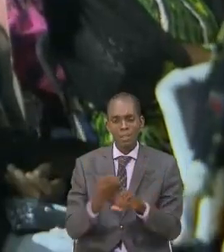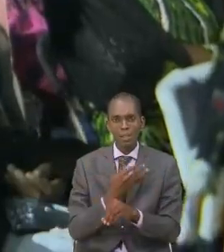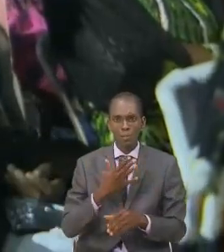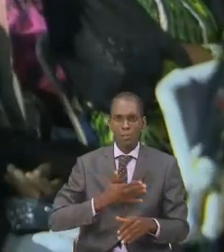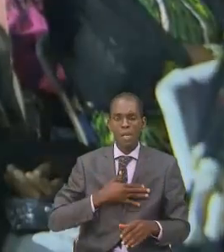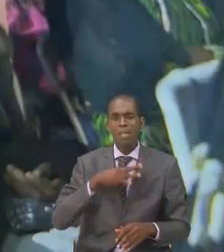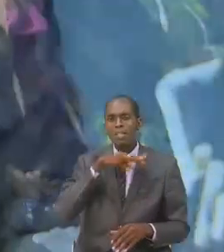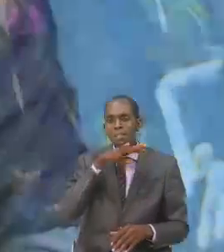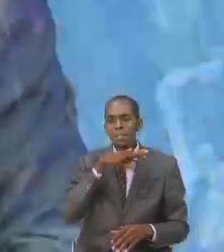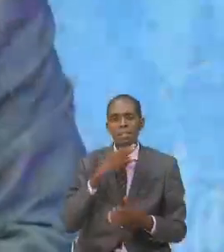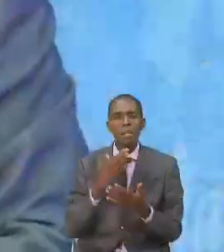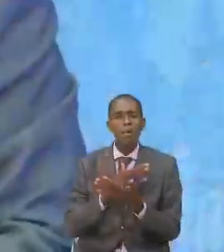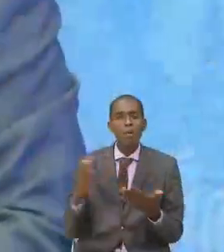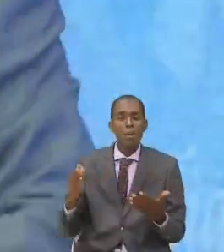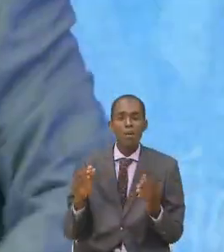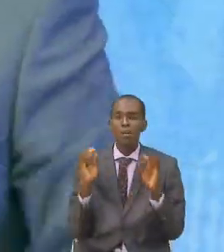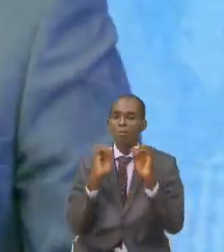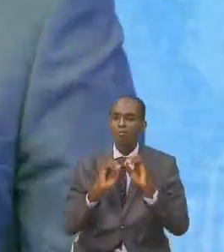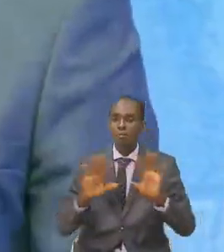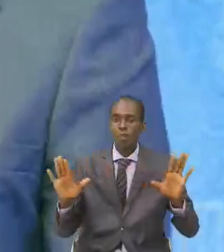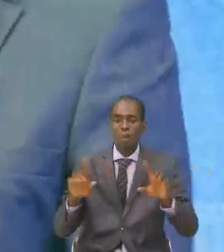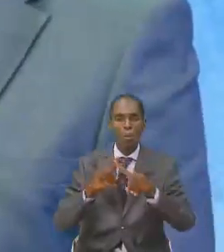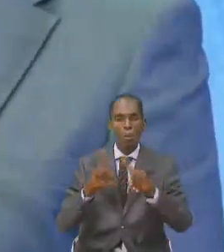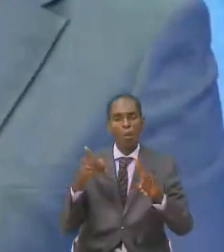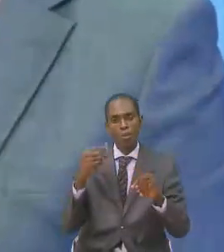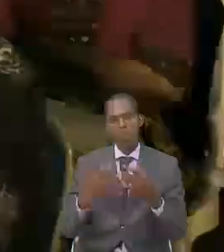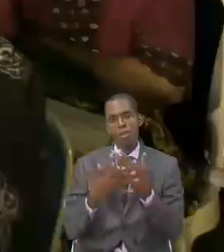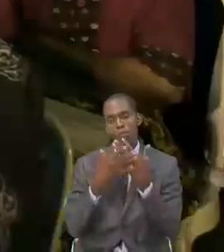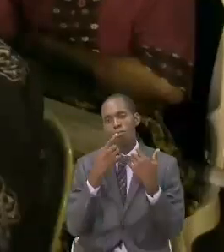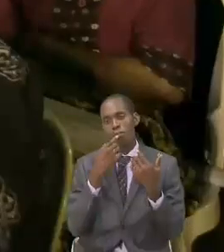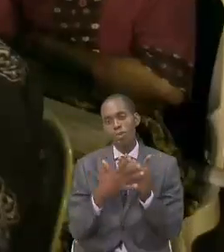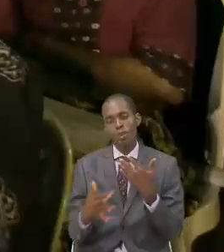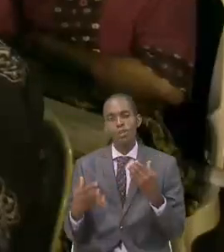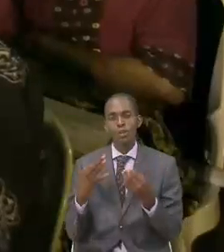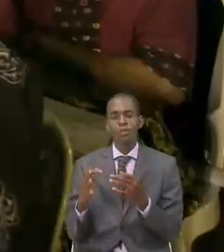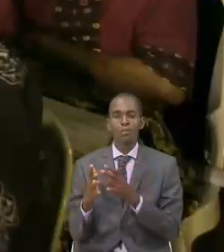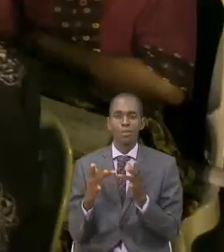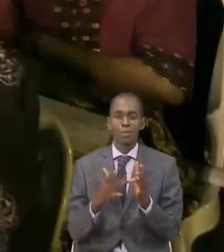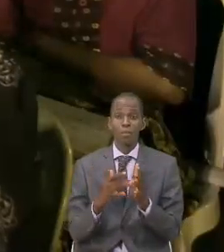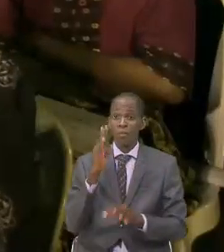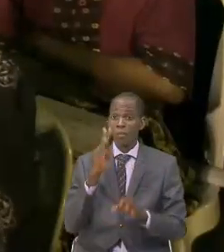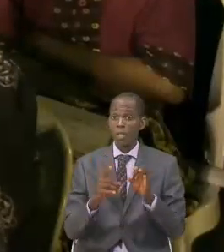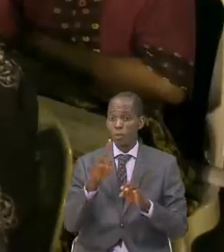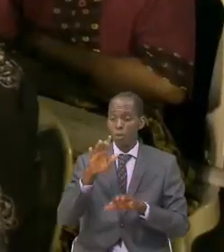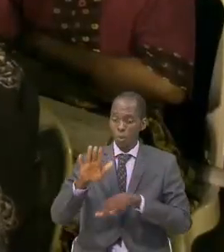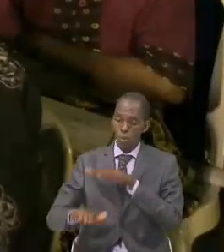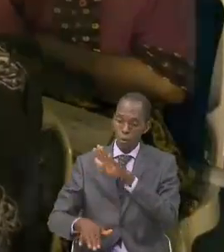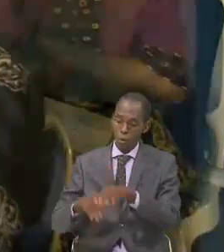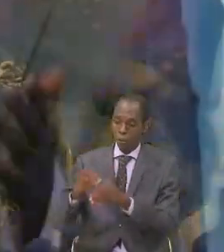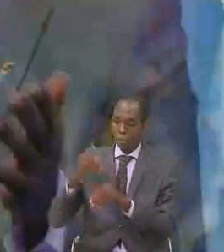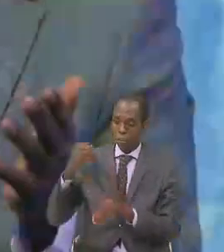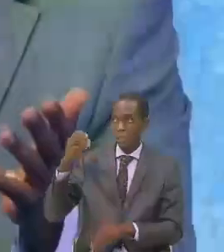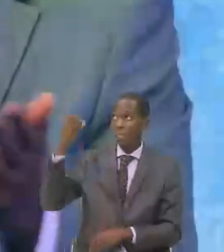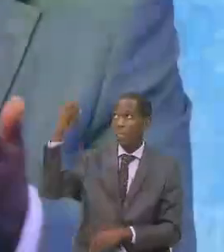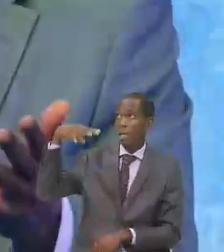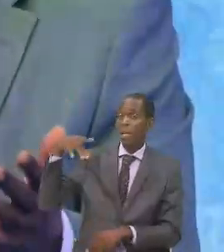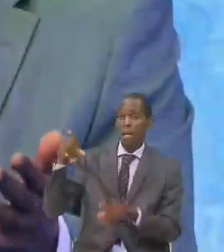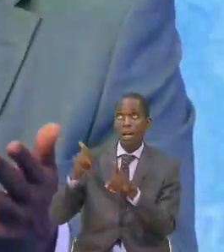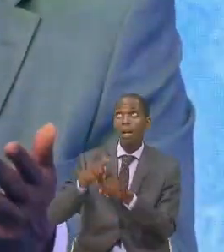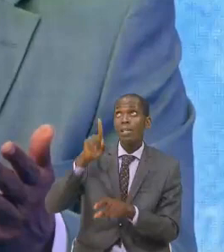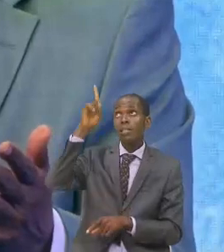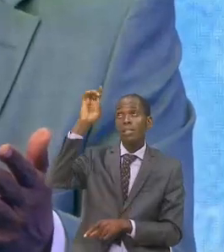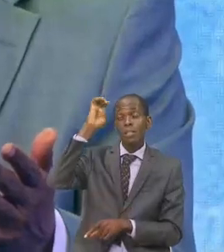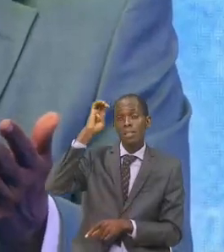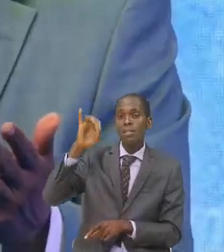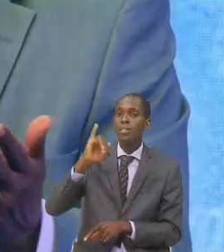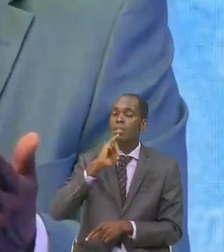can take all the stains away? Nothing but the blood of Jesus. If you walk in the